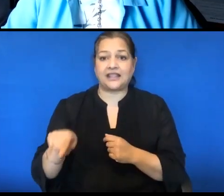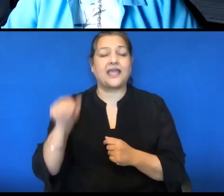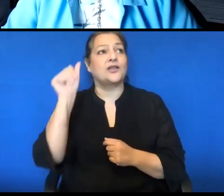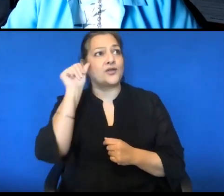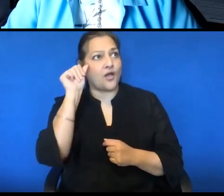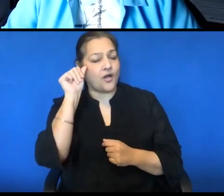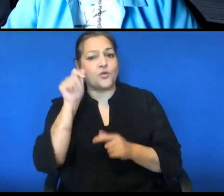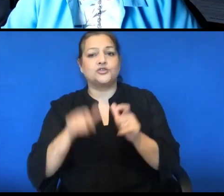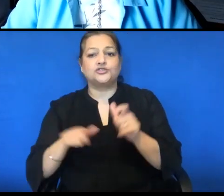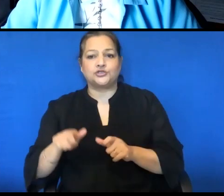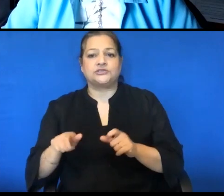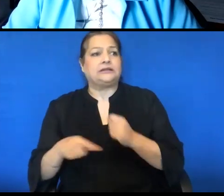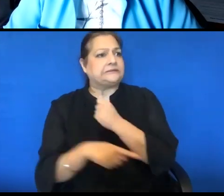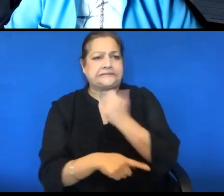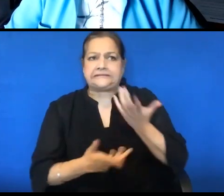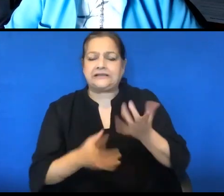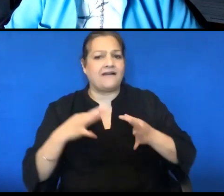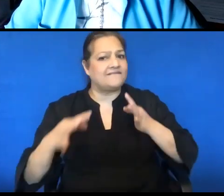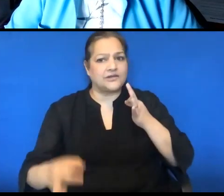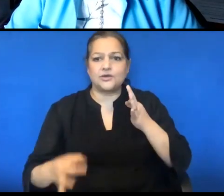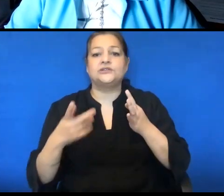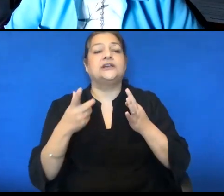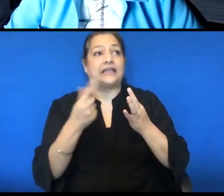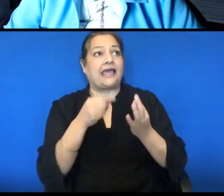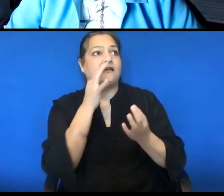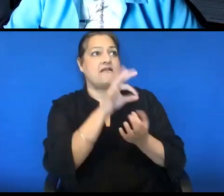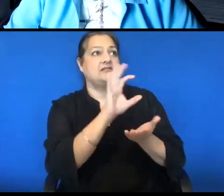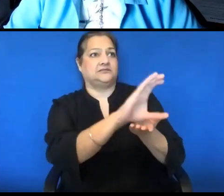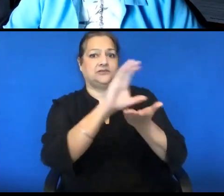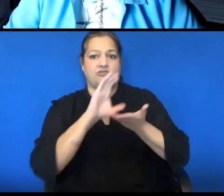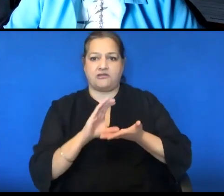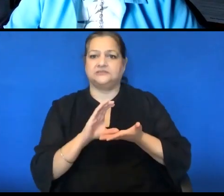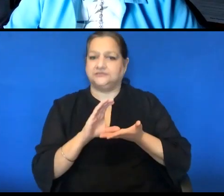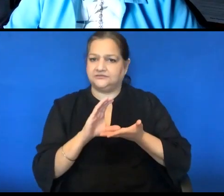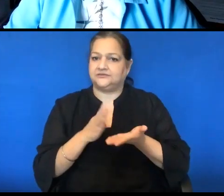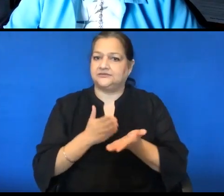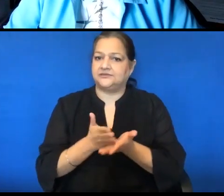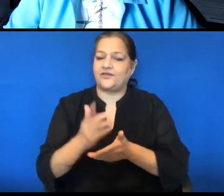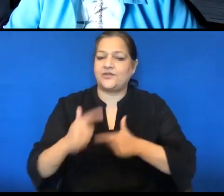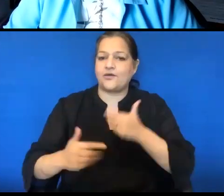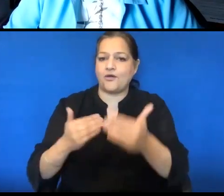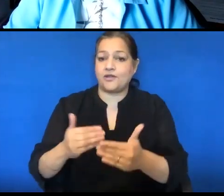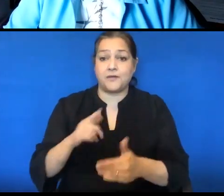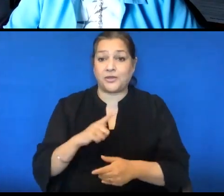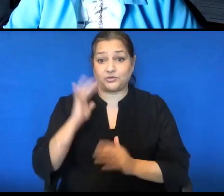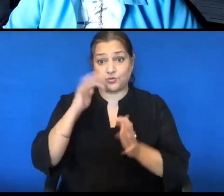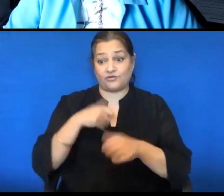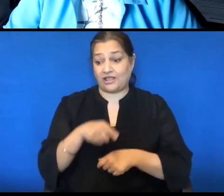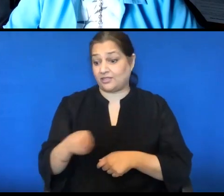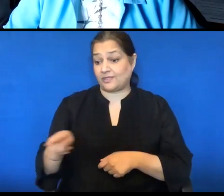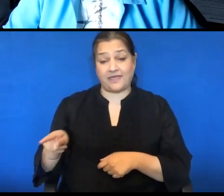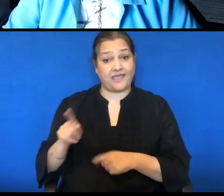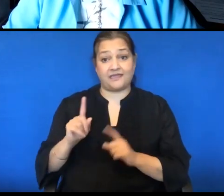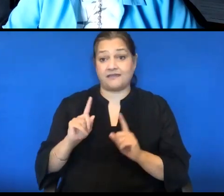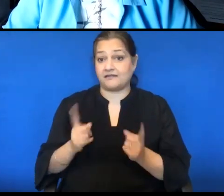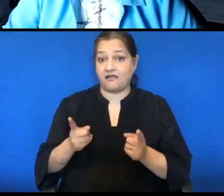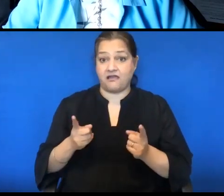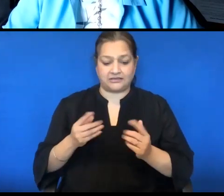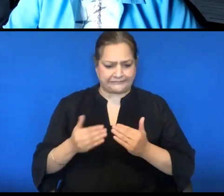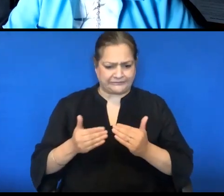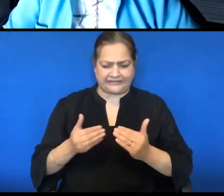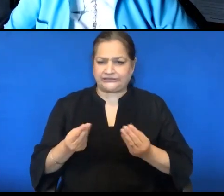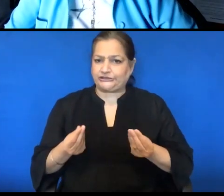in order to get through. Because my worry is that those are the very poorest students who are going to find themselves unable to make ends meet at this very, very